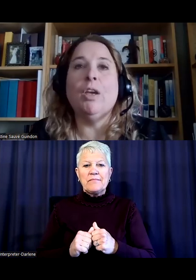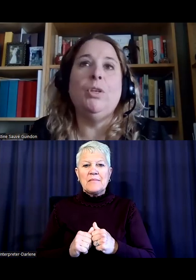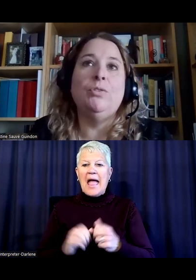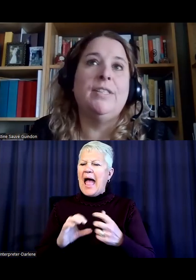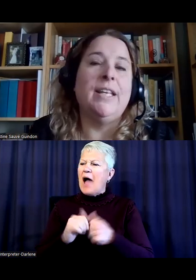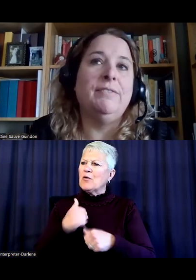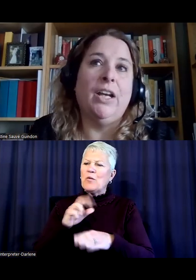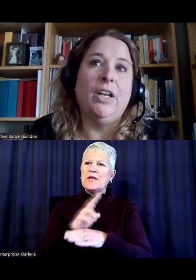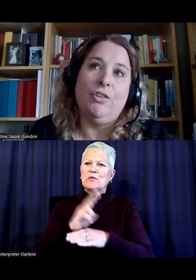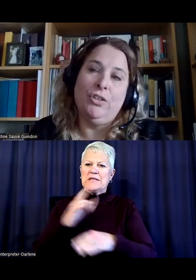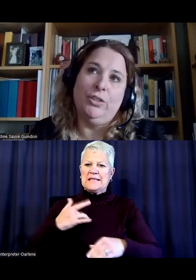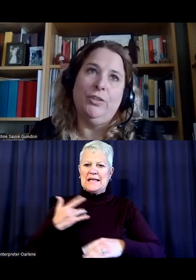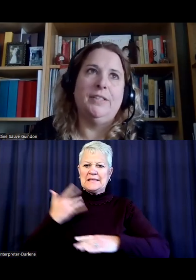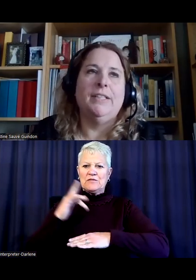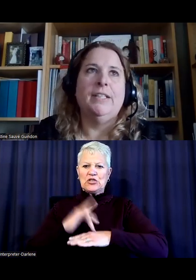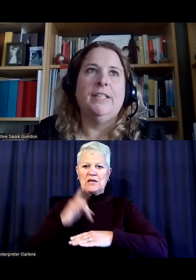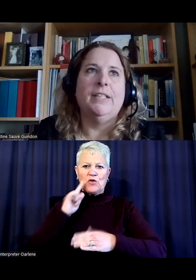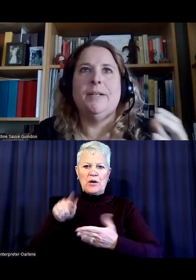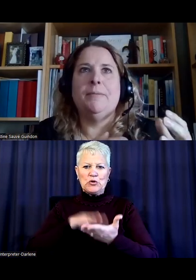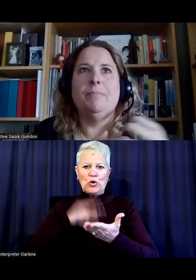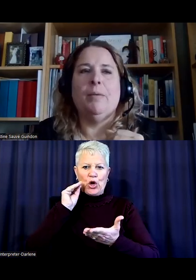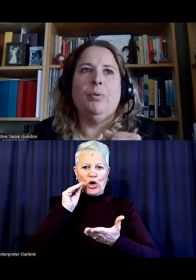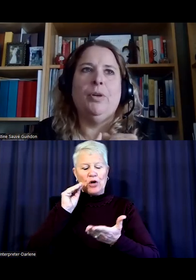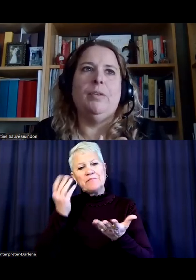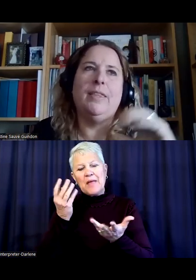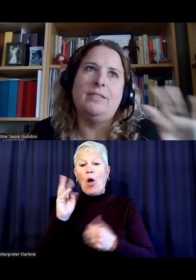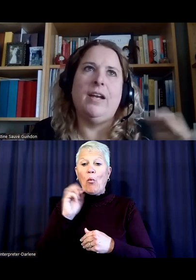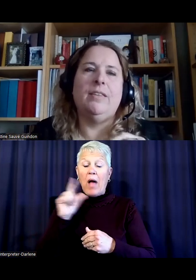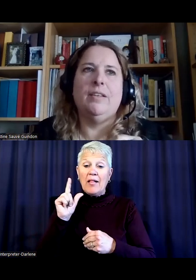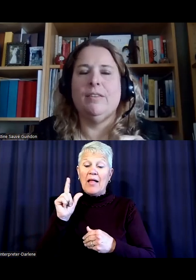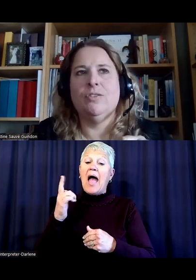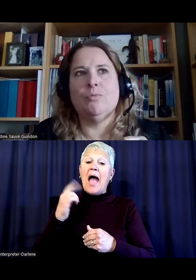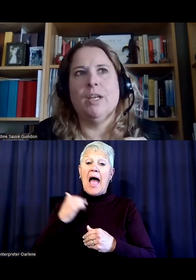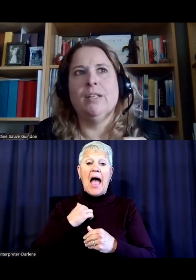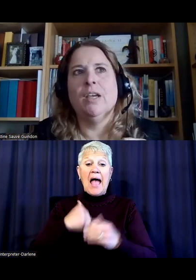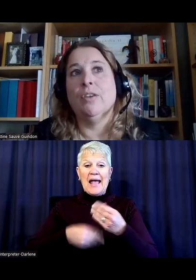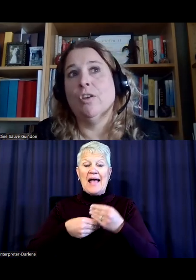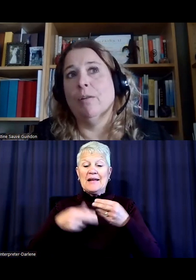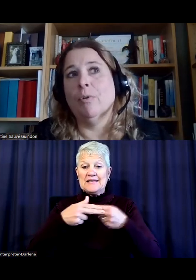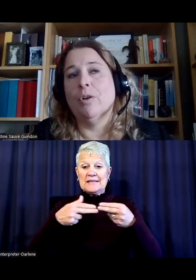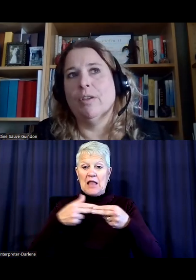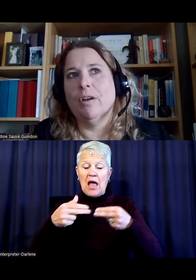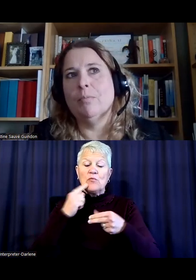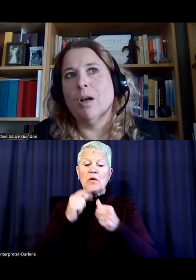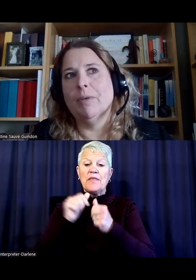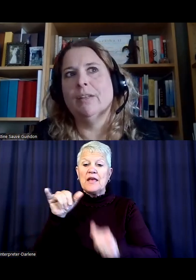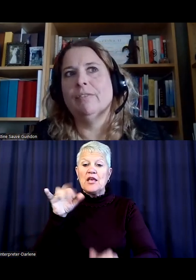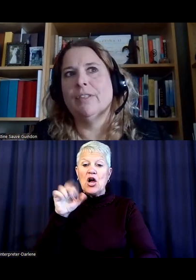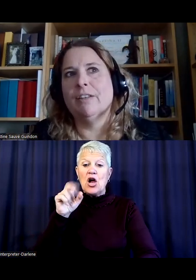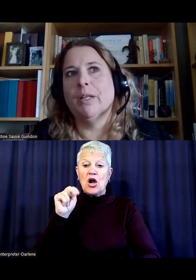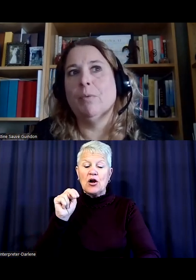How can we use the sense of touch to learn? I put at the side of the screen the yarn